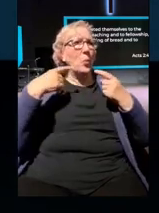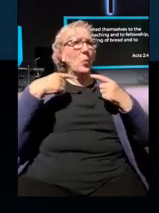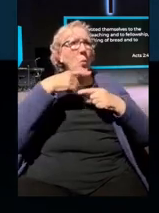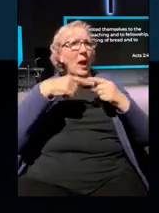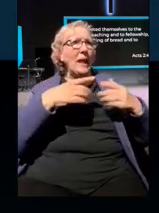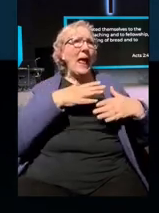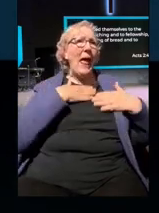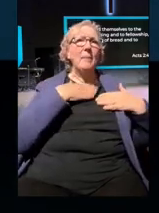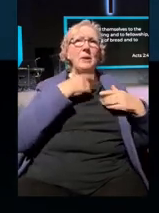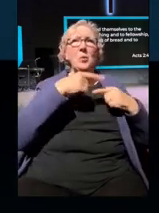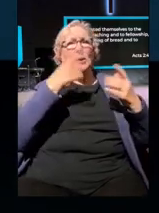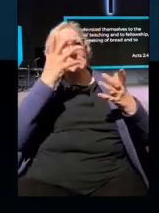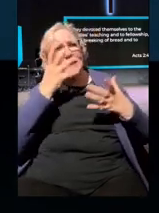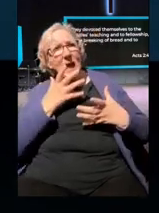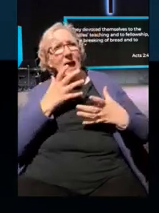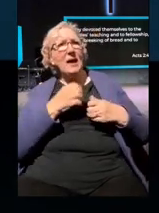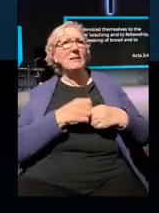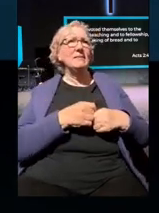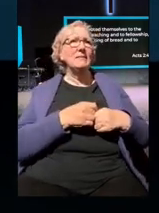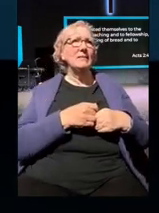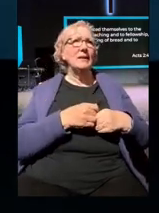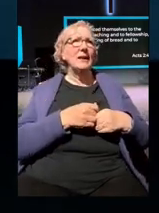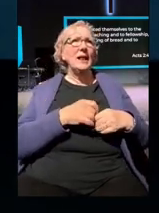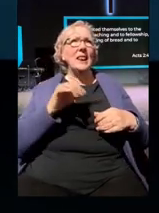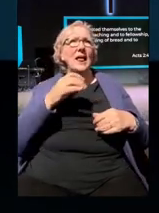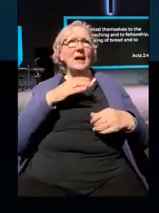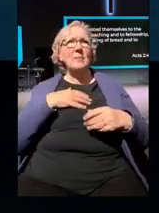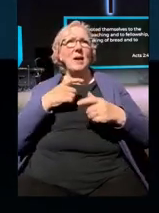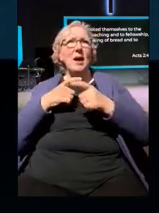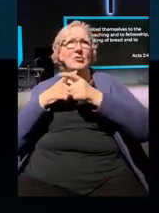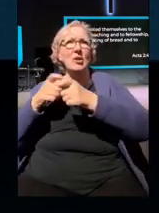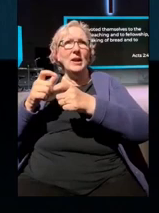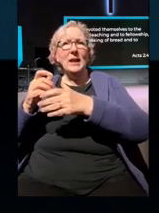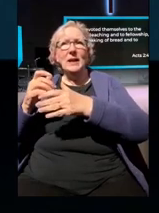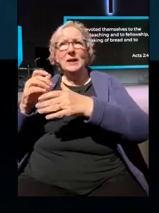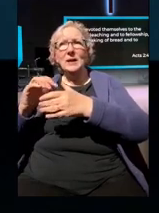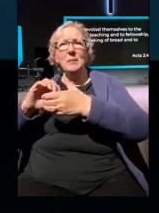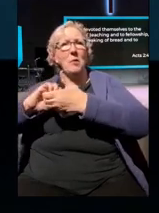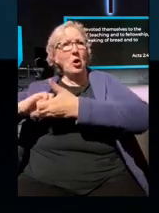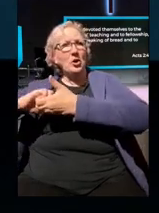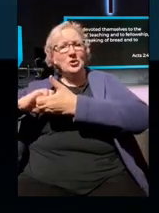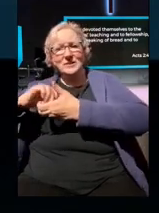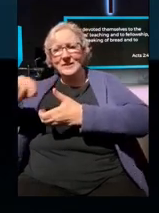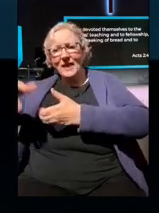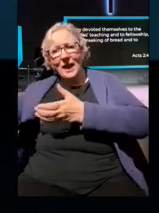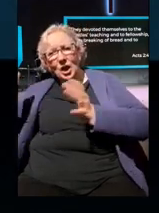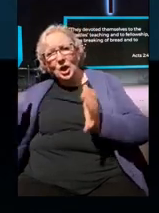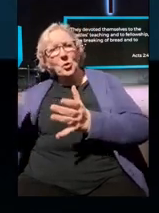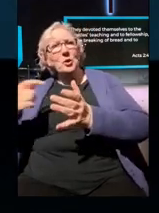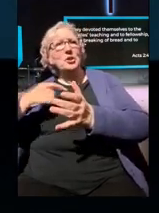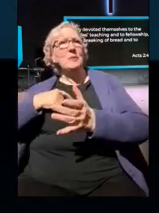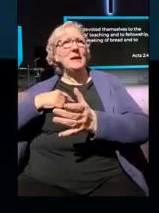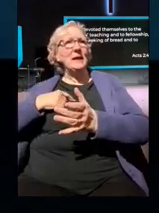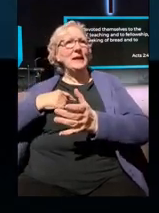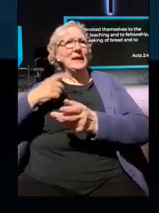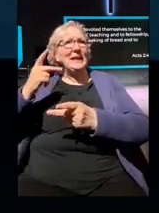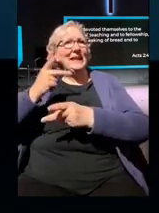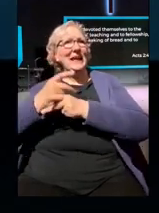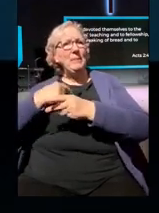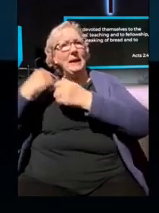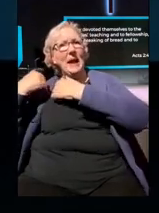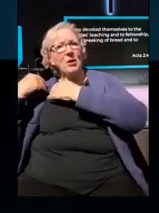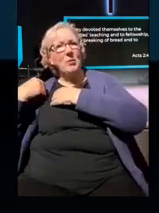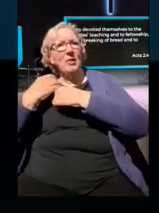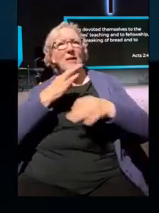times. And just like my running partners were there to encourage me and to hold me accountable, a faith group can do the same